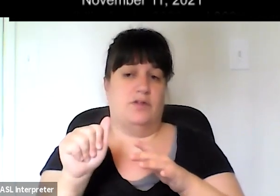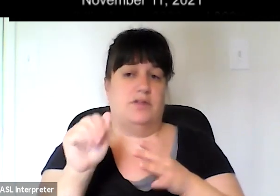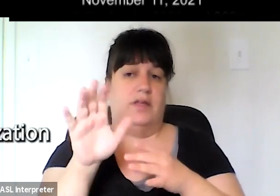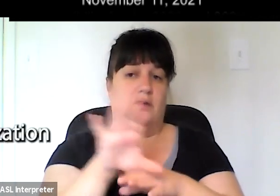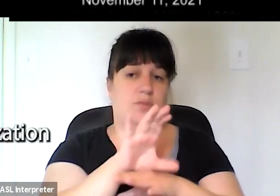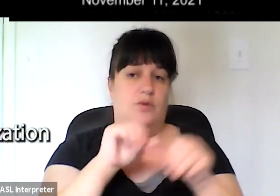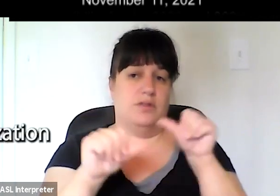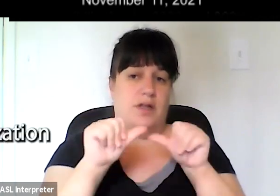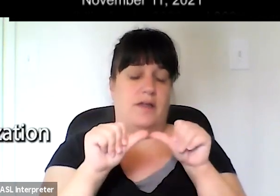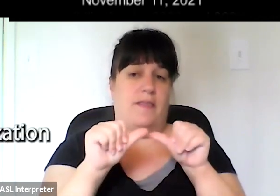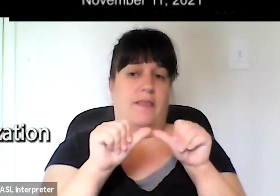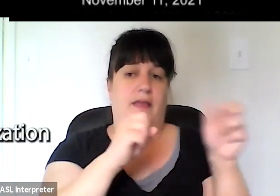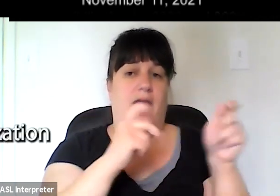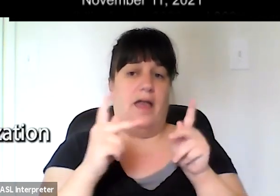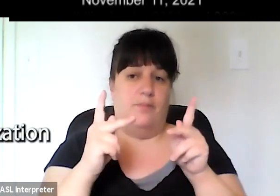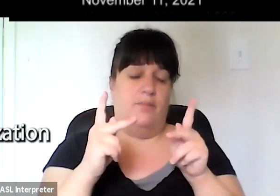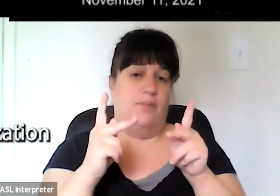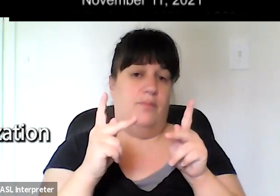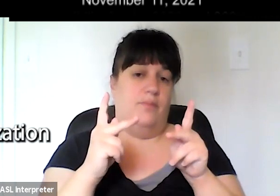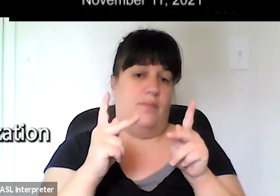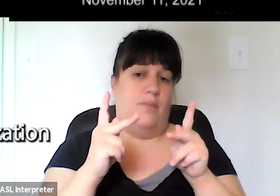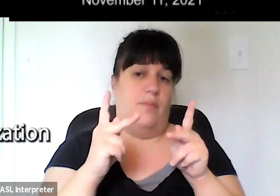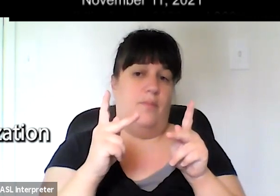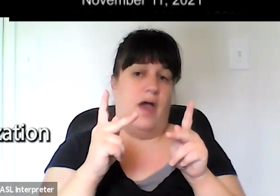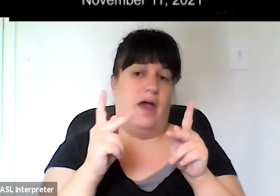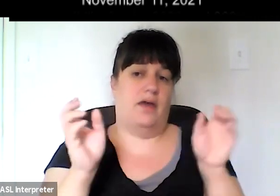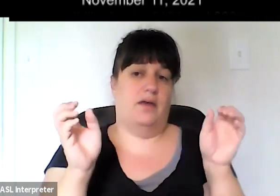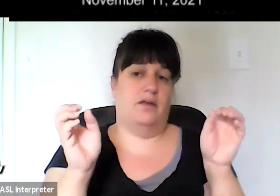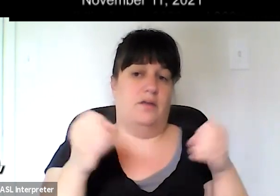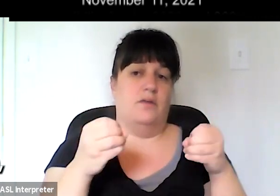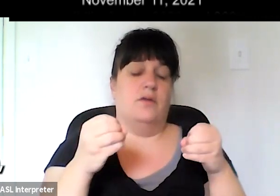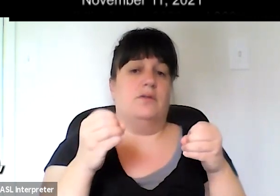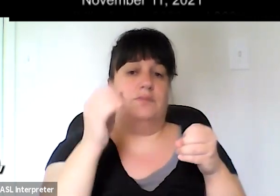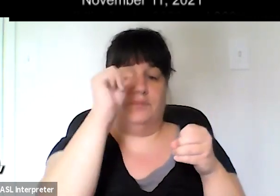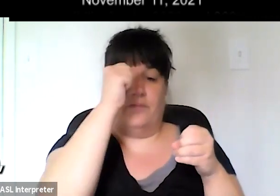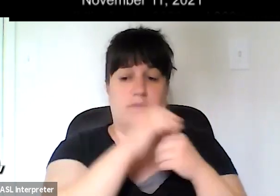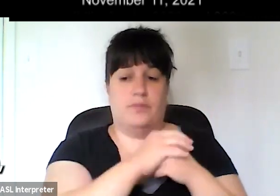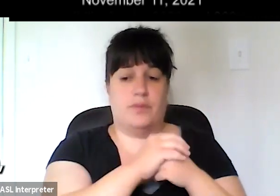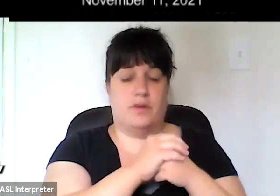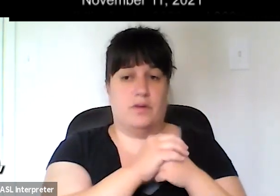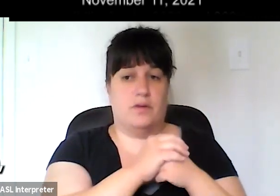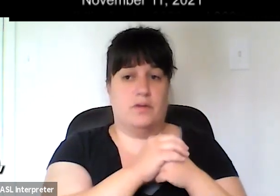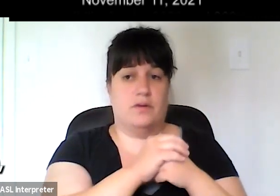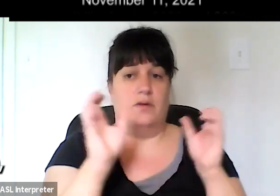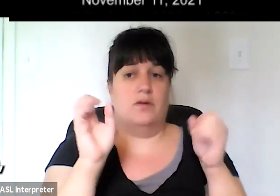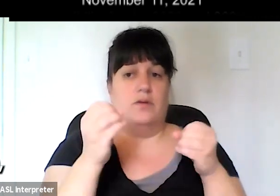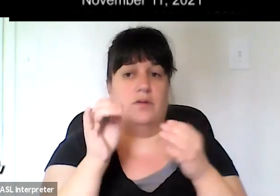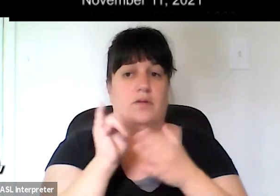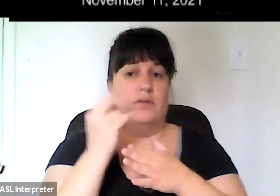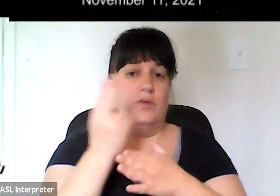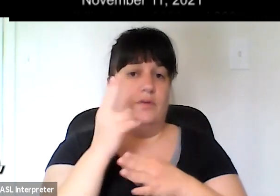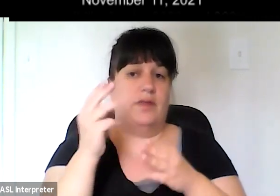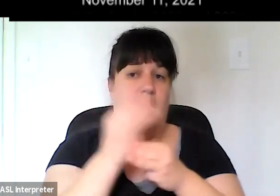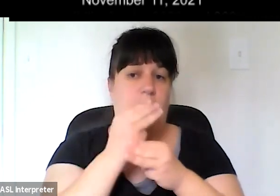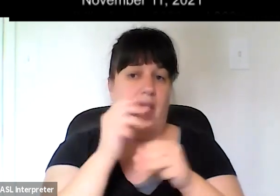science, and came back and started this organization called iSTEM in India, which is an organization which is using math